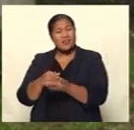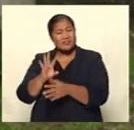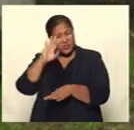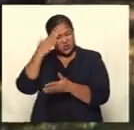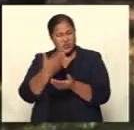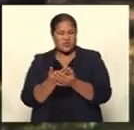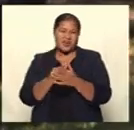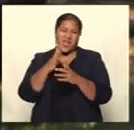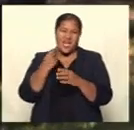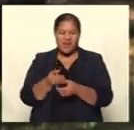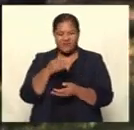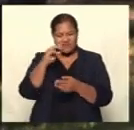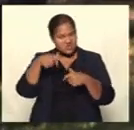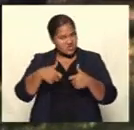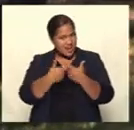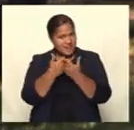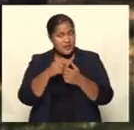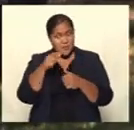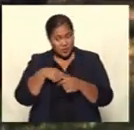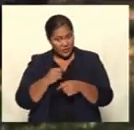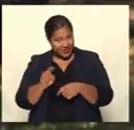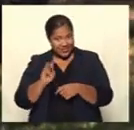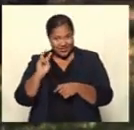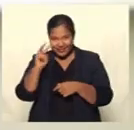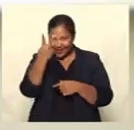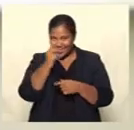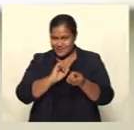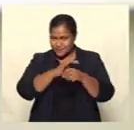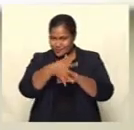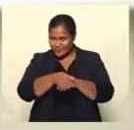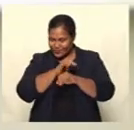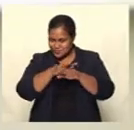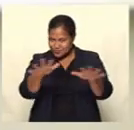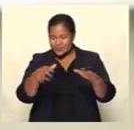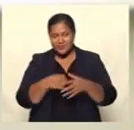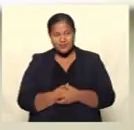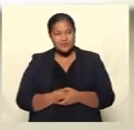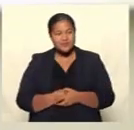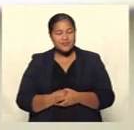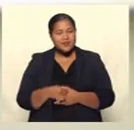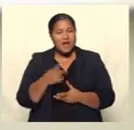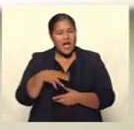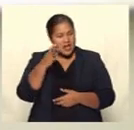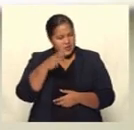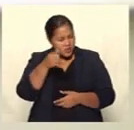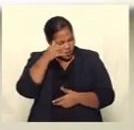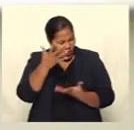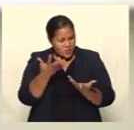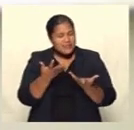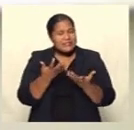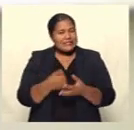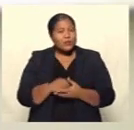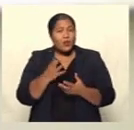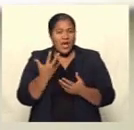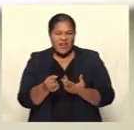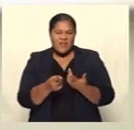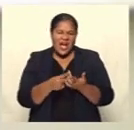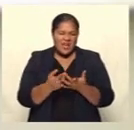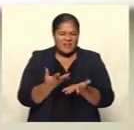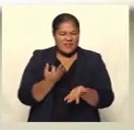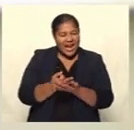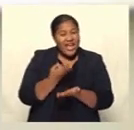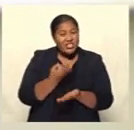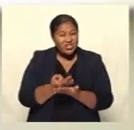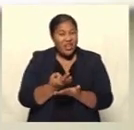challenged during the second wave of the pandemic. I do know that we put into place all other measures, financial